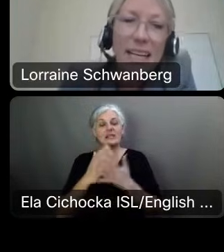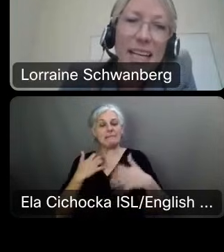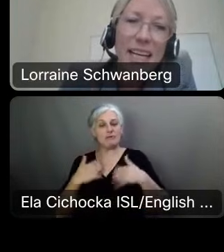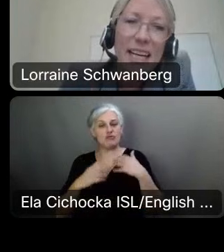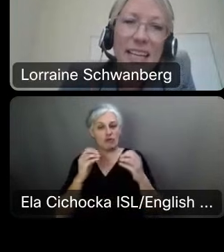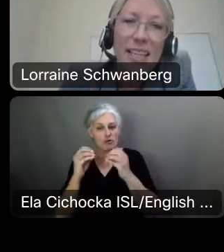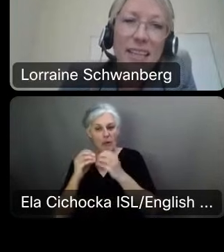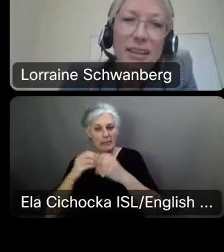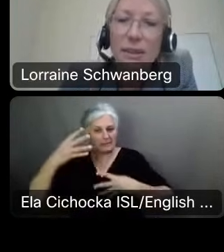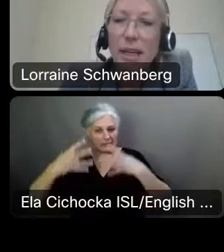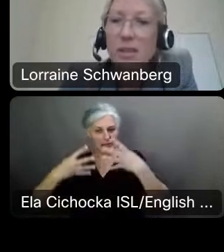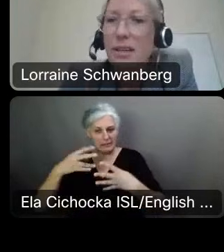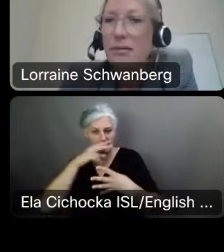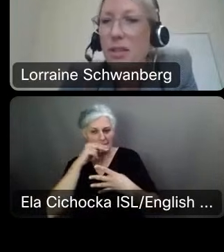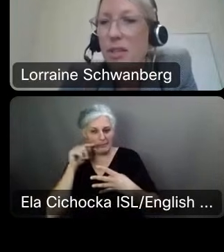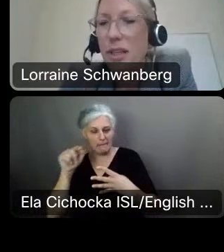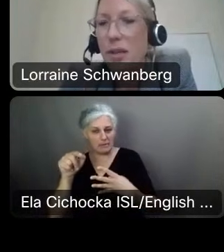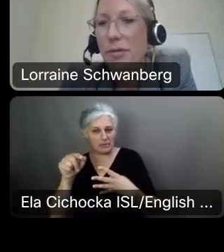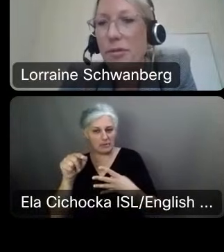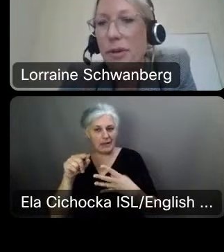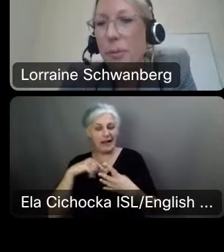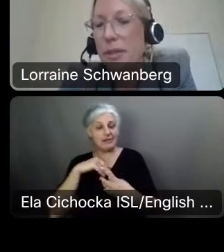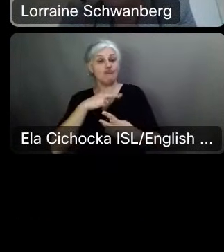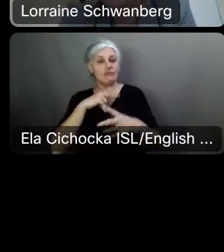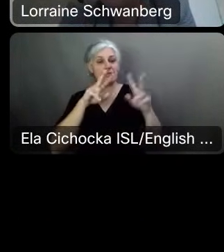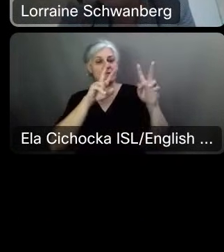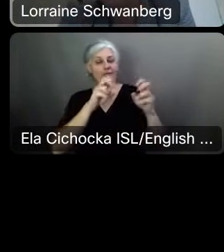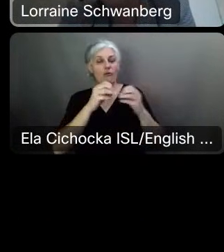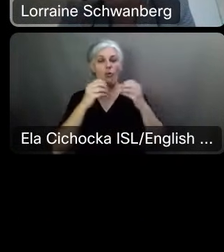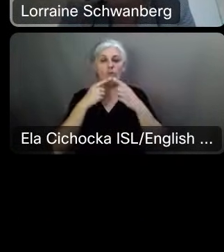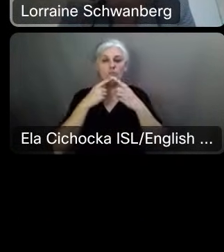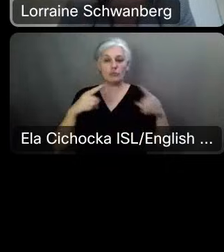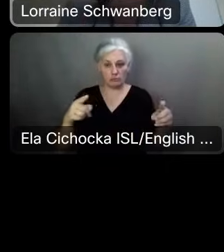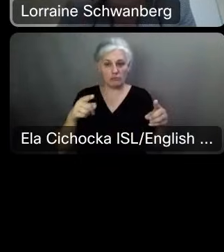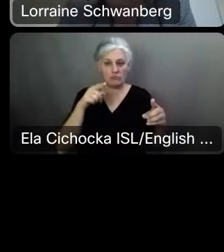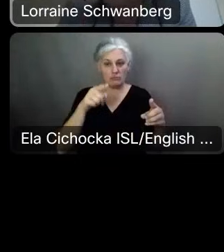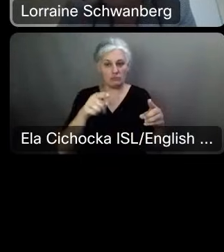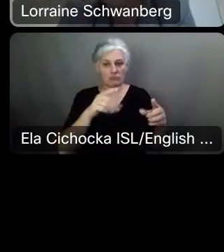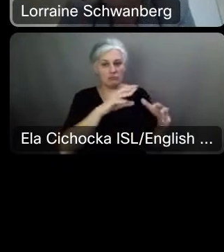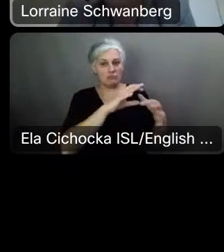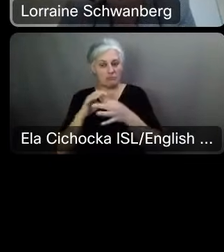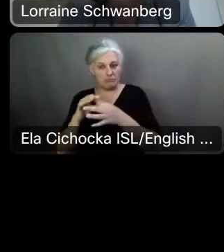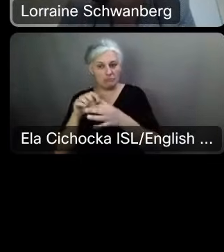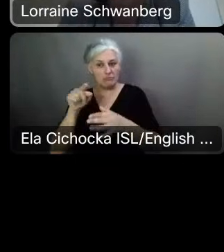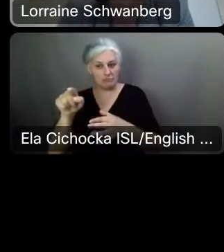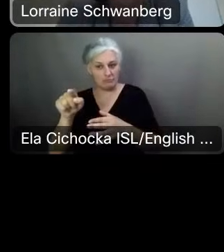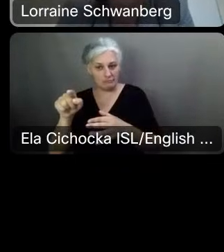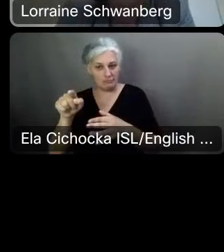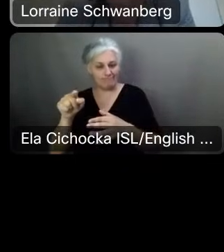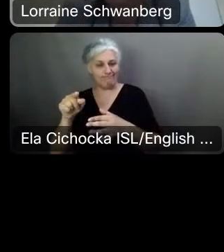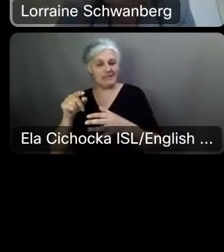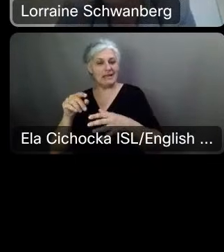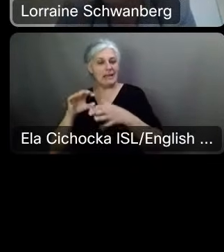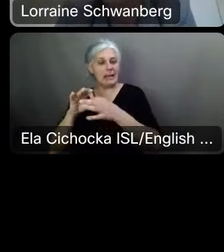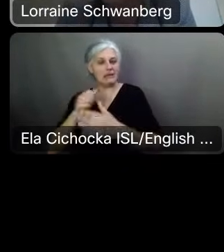examples, our actual definition of open disclosure never referenced an apology specific, which when